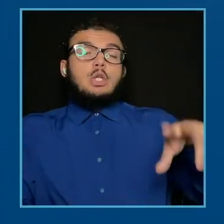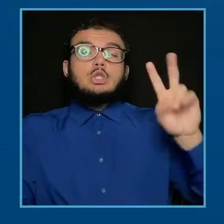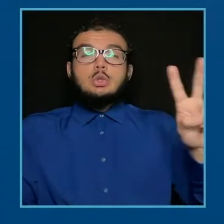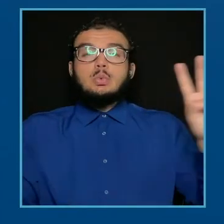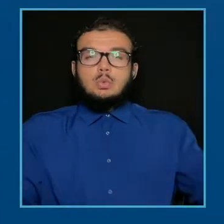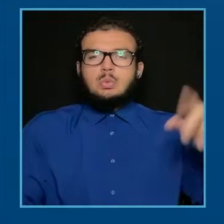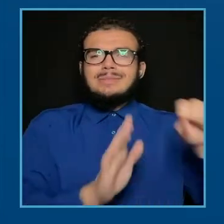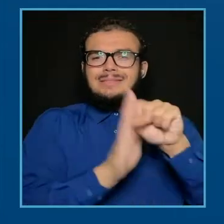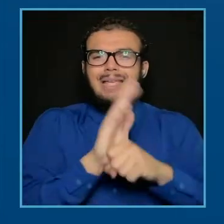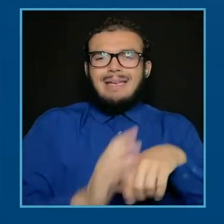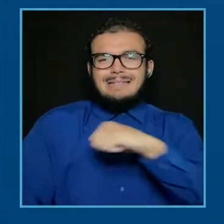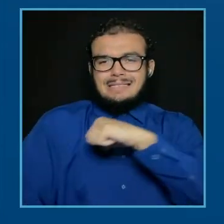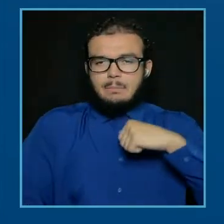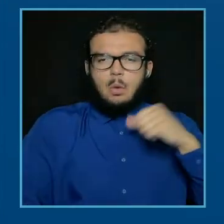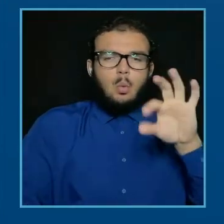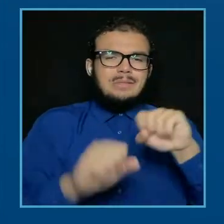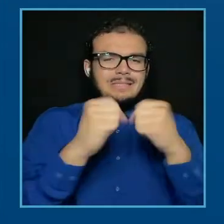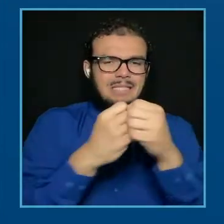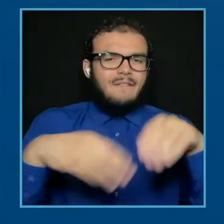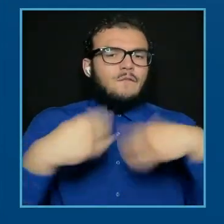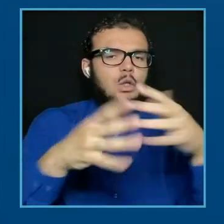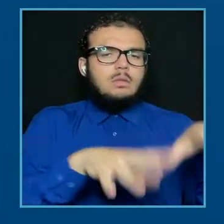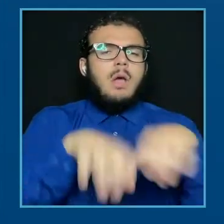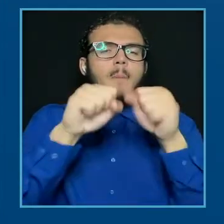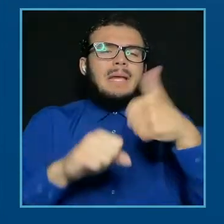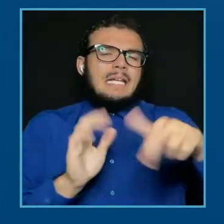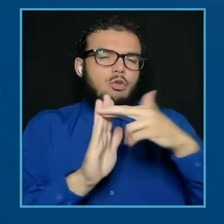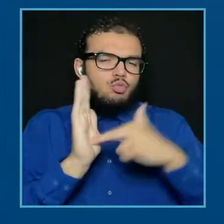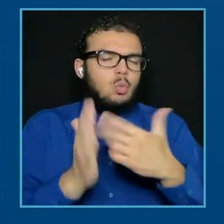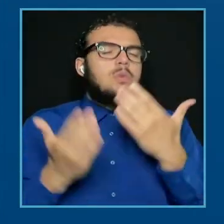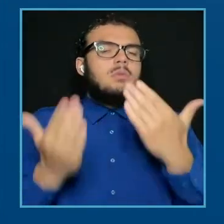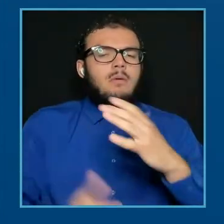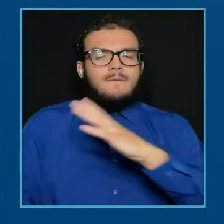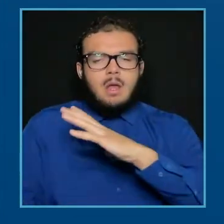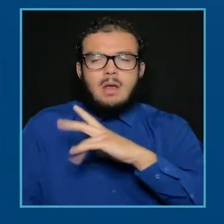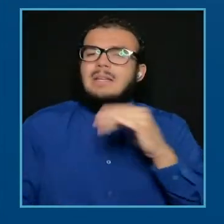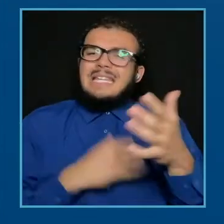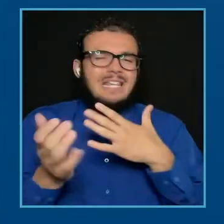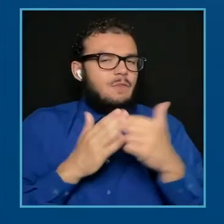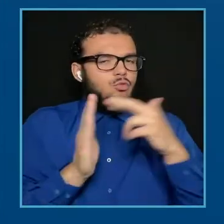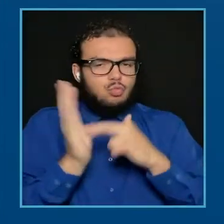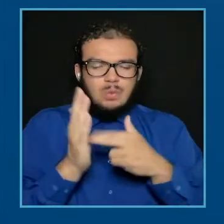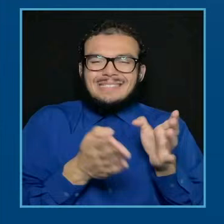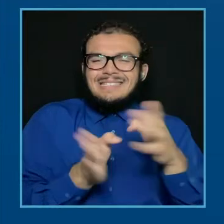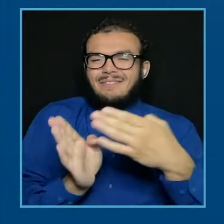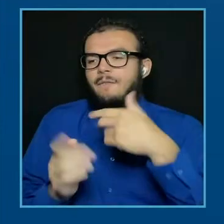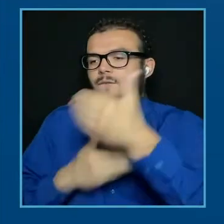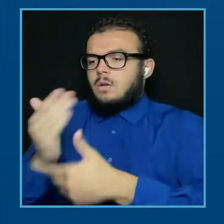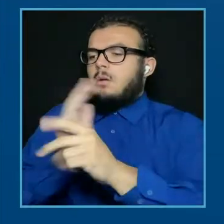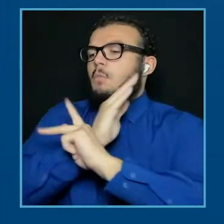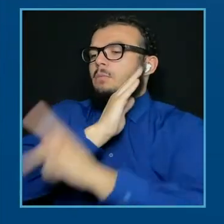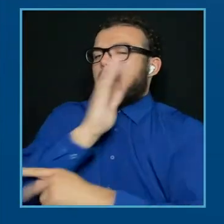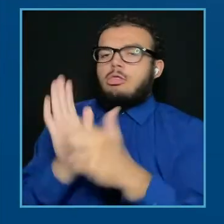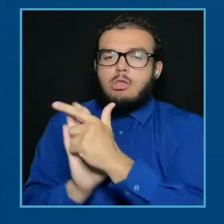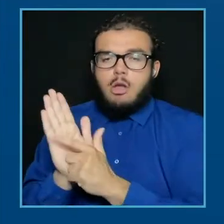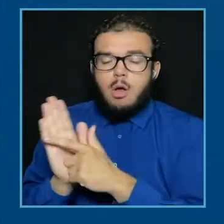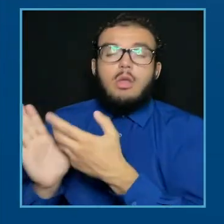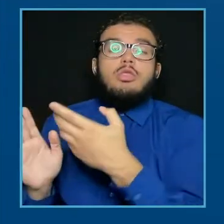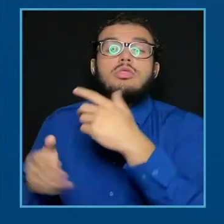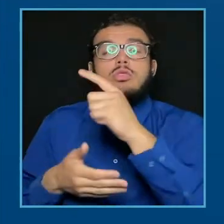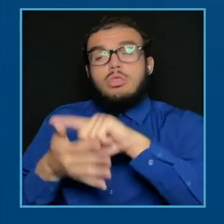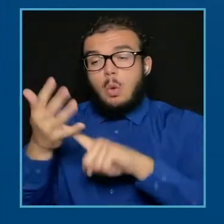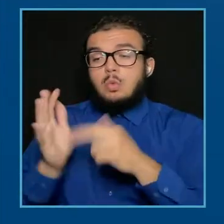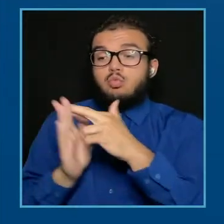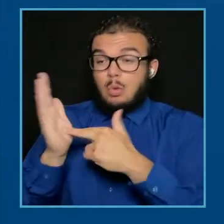or society is free to adopt any rules it may wish, even rules deviating from parliamentary law, and that those rules, once adopted by